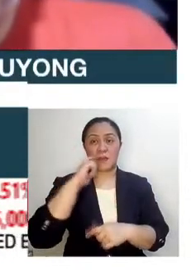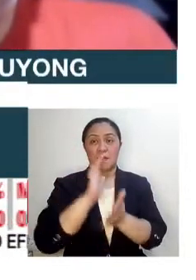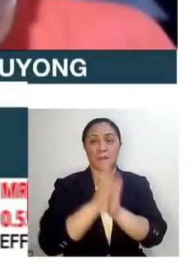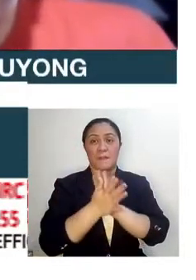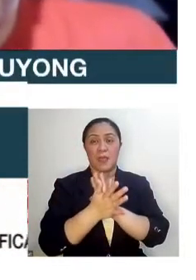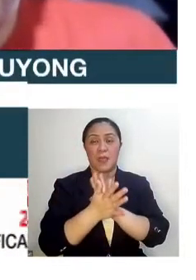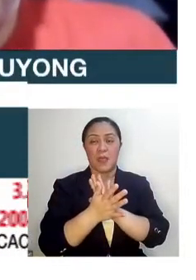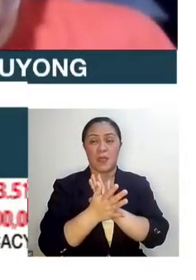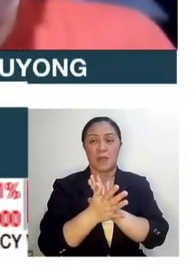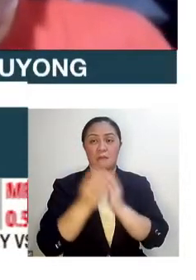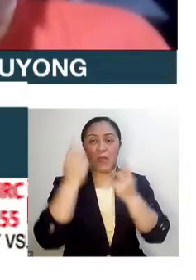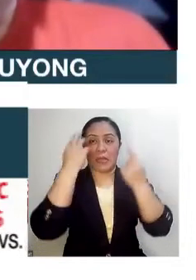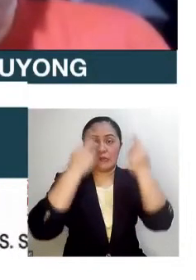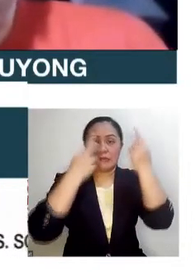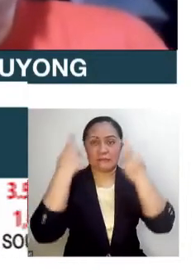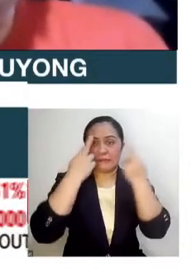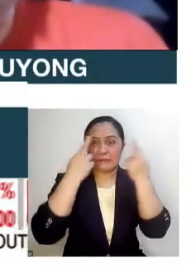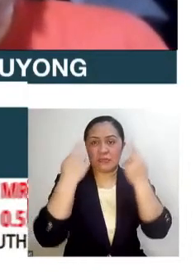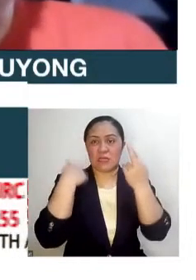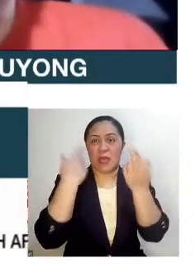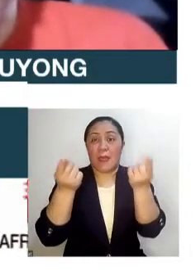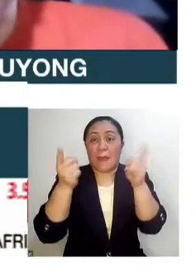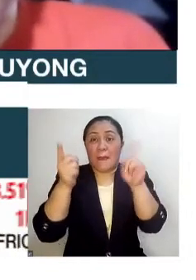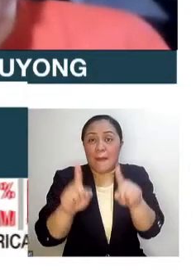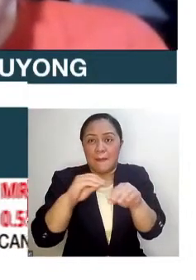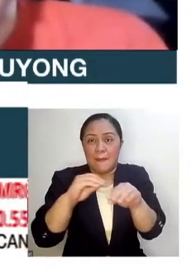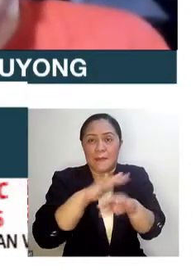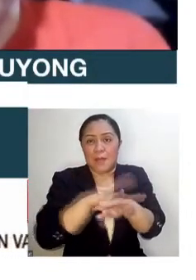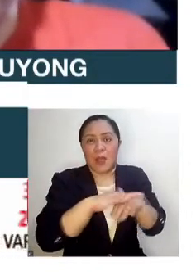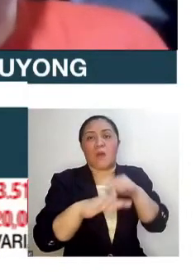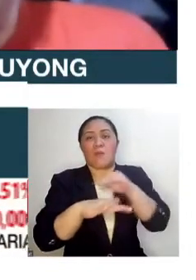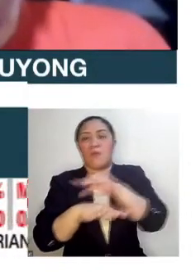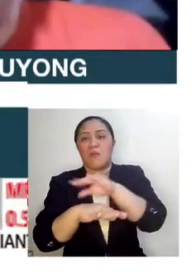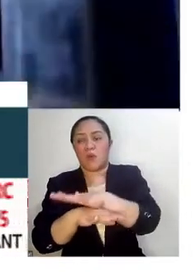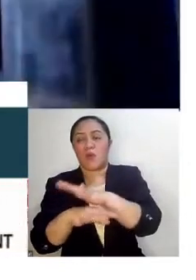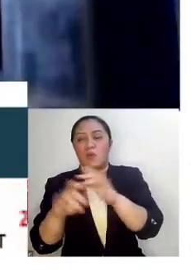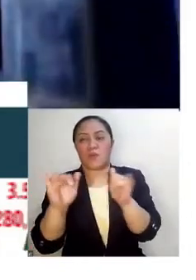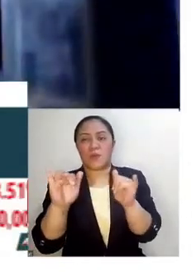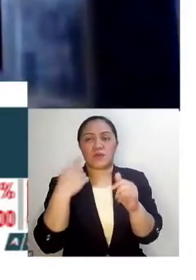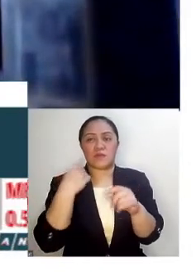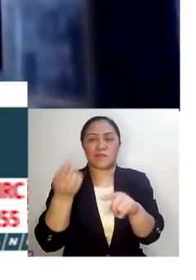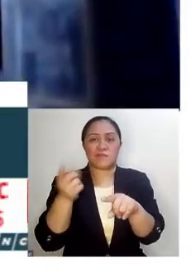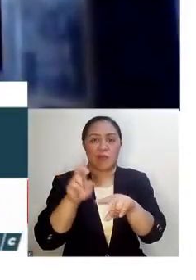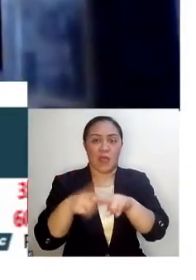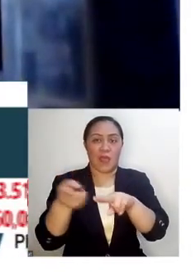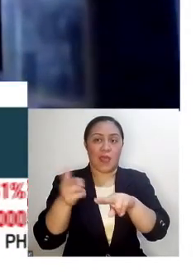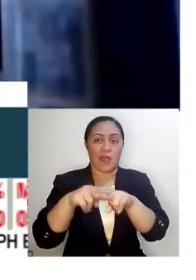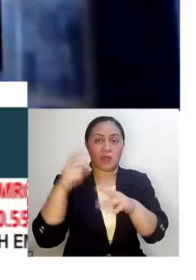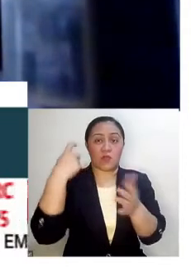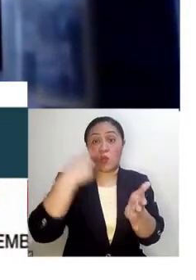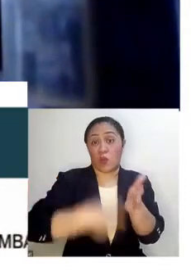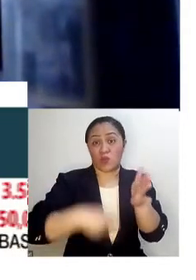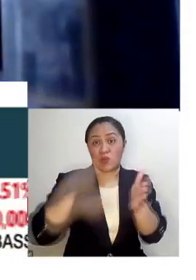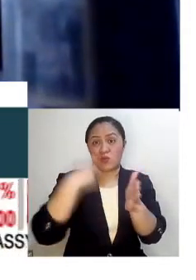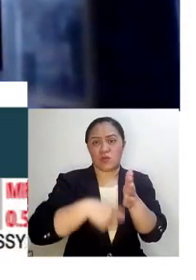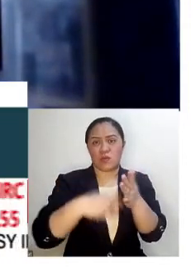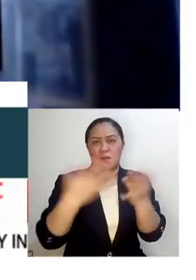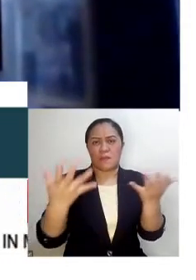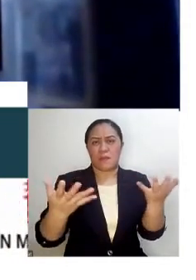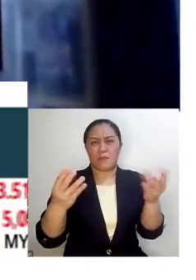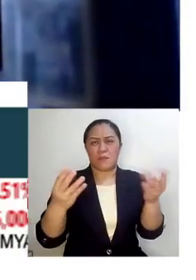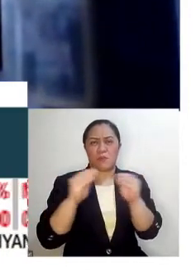So by raising interest rates, you will increase costs further. There's really nothing more. Maybe moral